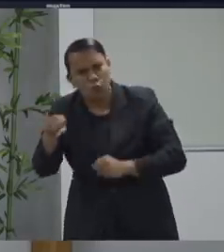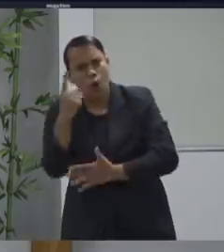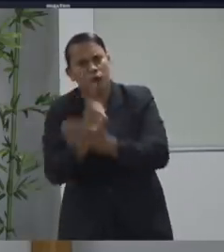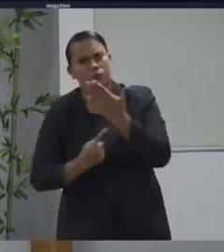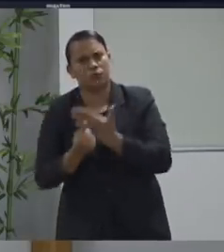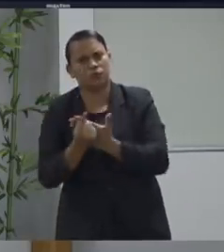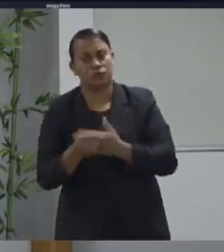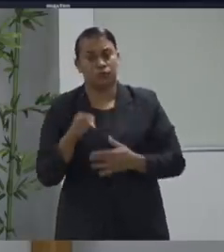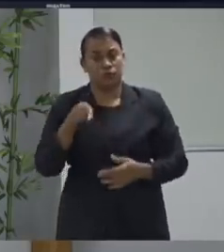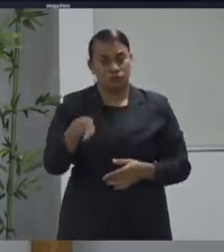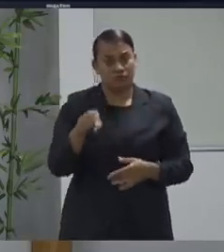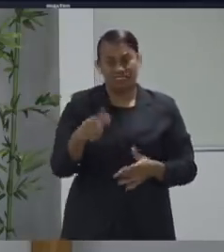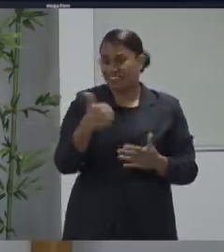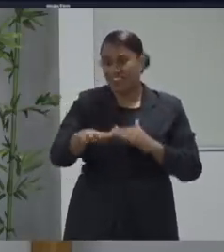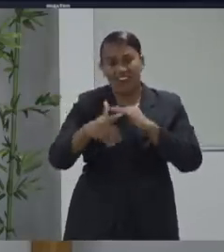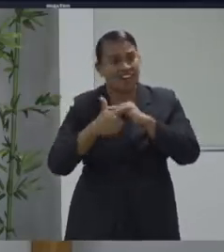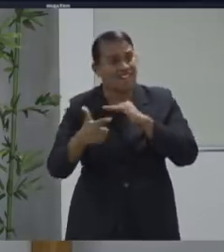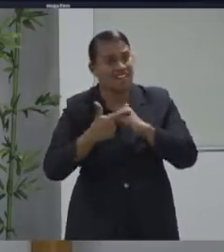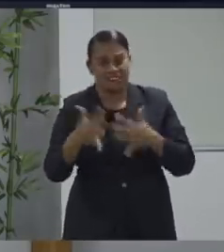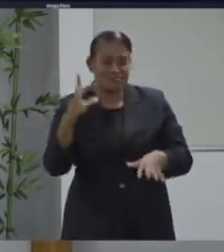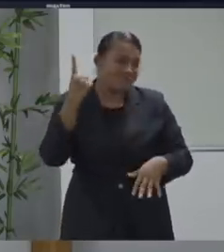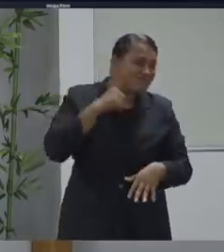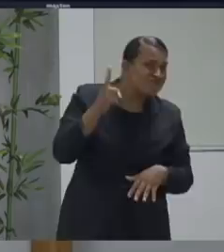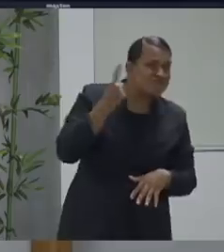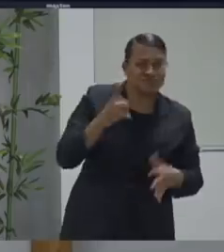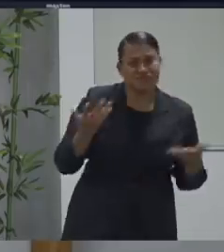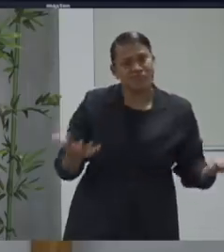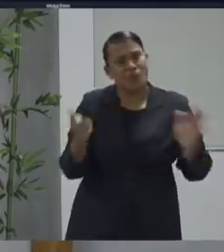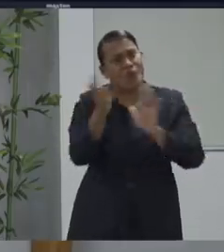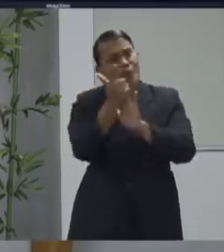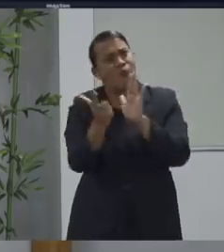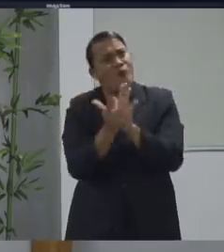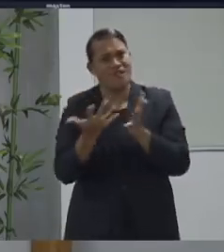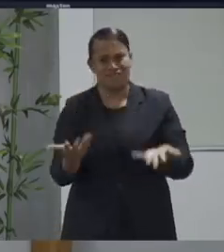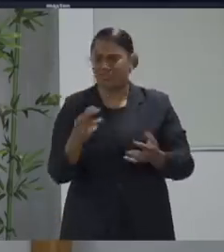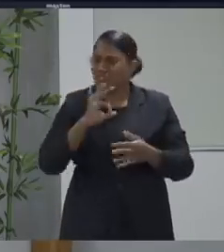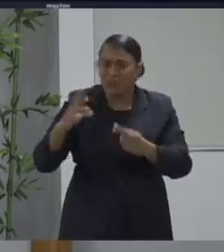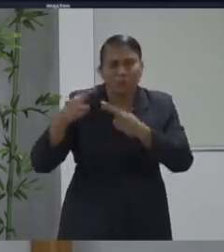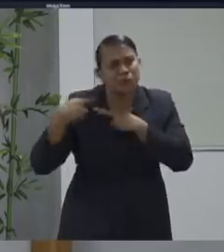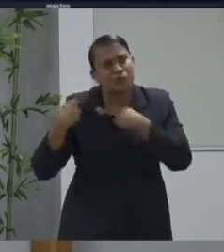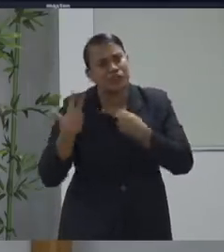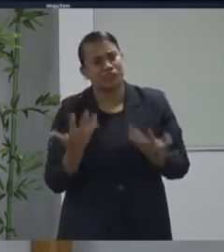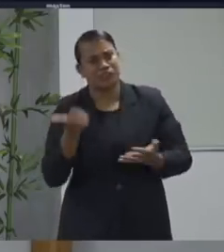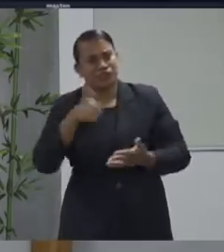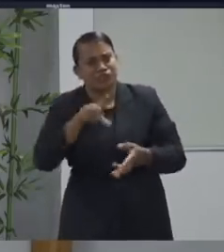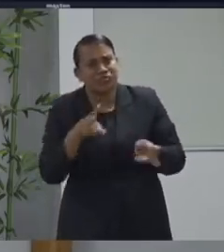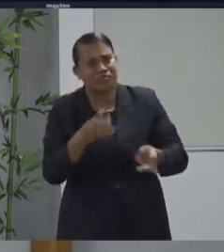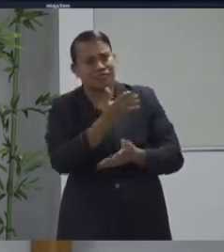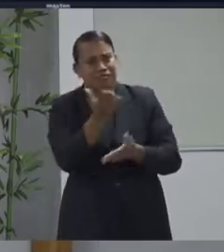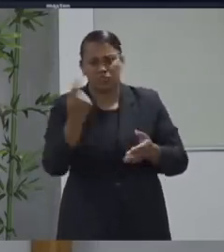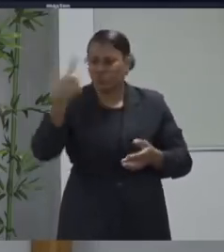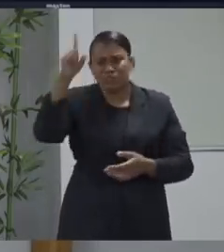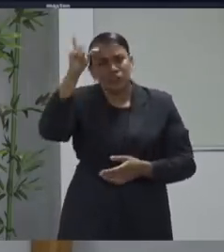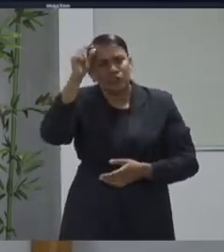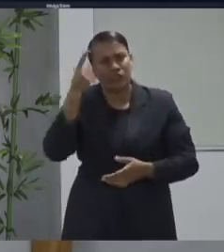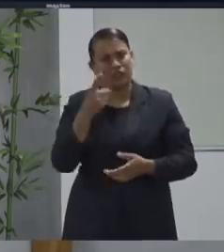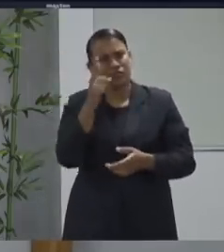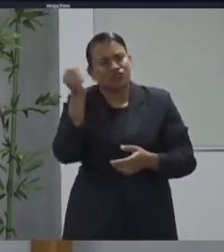This level of lawlessness is irresponsible, un-Fijian, and just plain